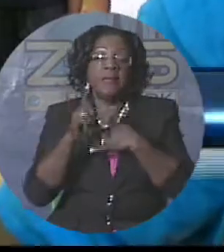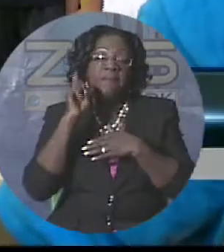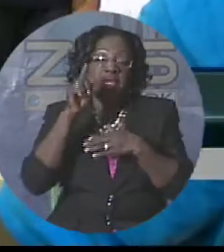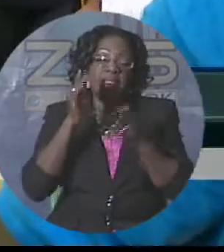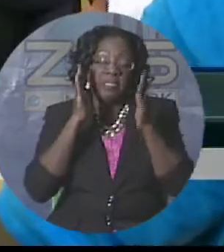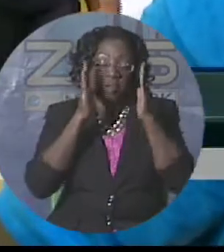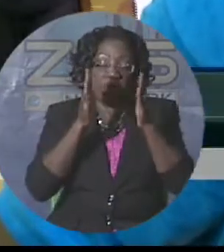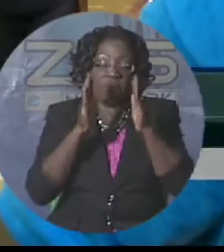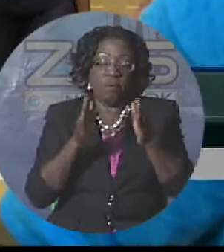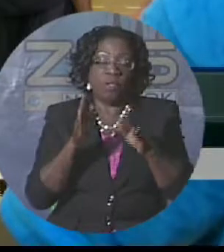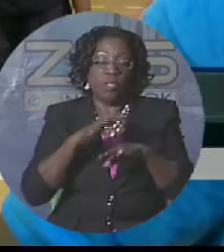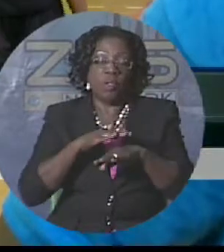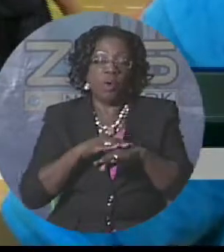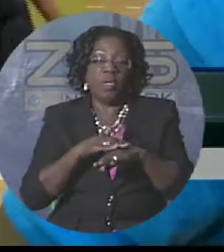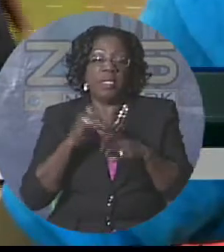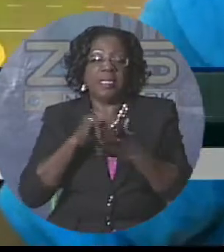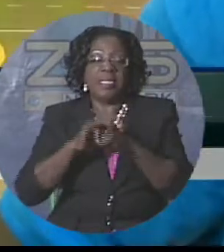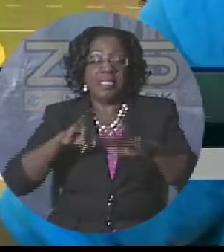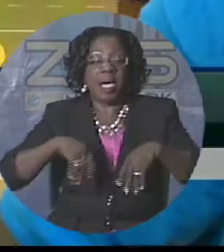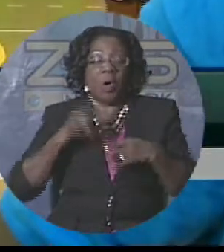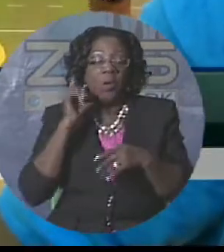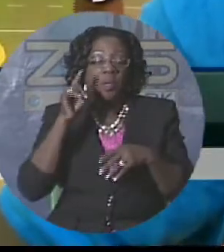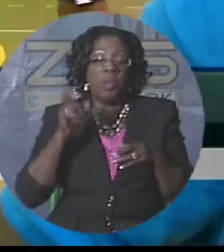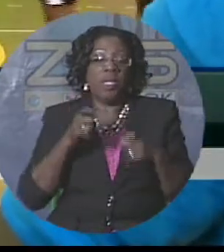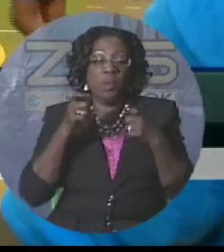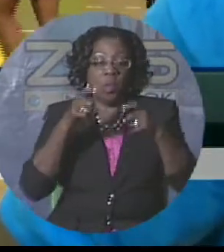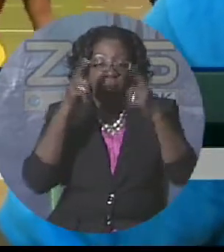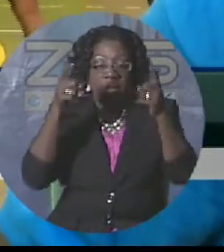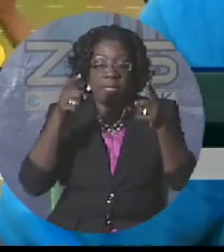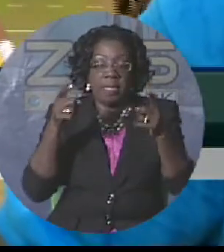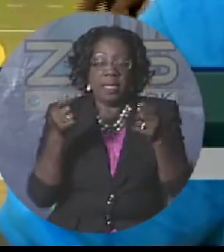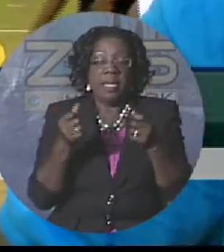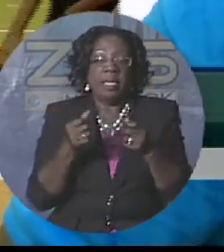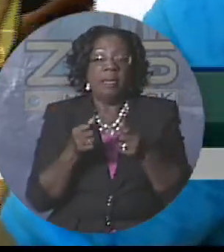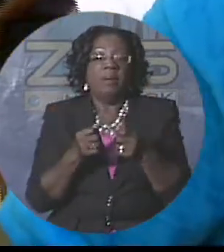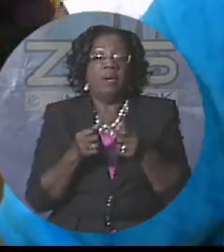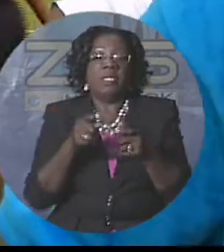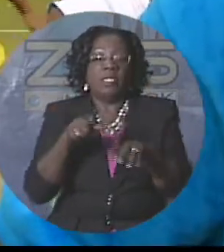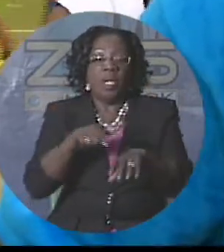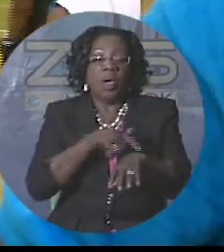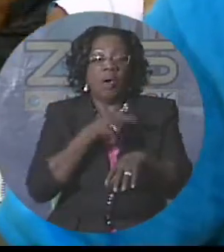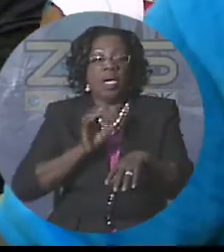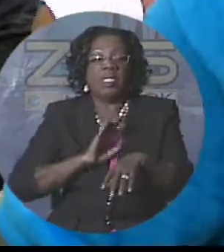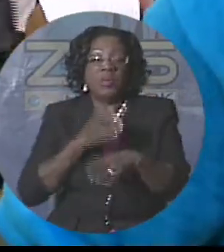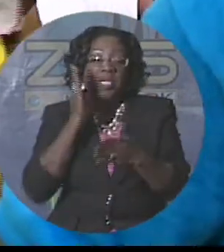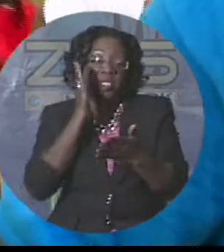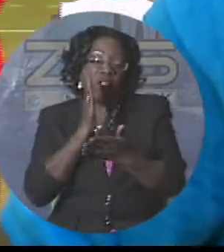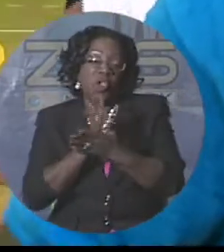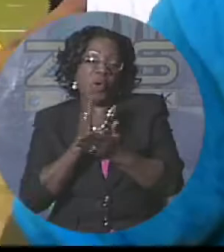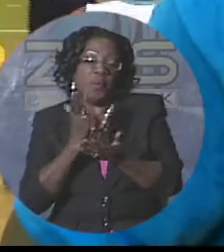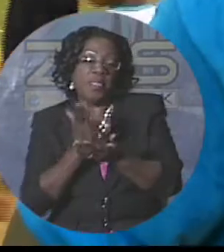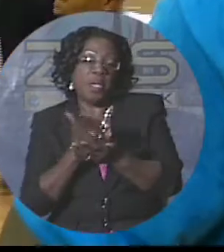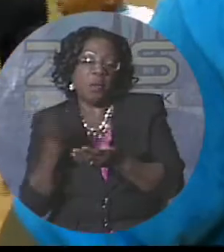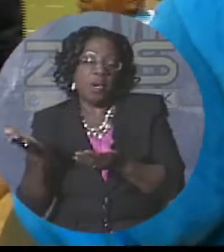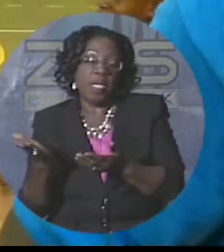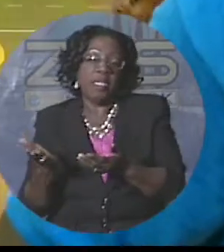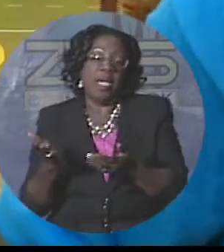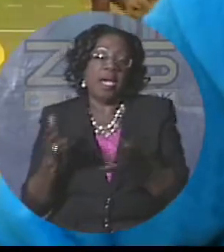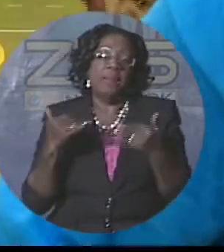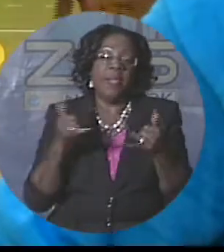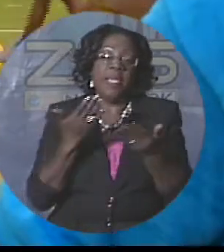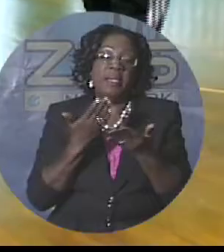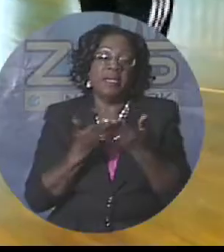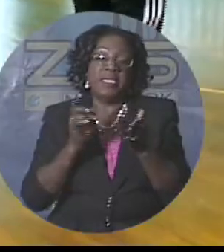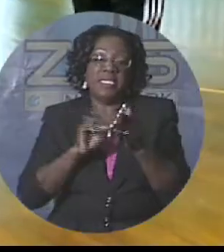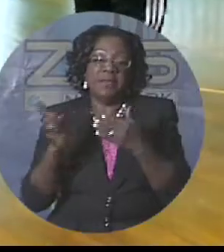Defense going to win it all. We have offensive girls who could score the basket, but as long as we could stop somebody and play defense, I guarantee we can